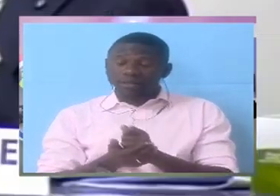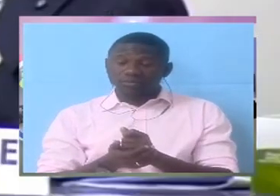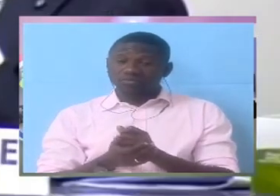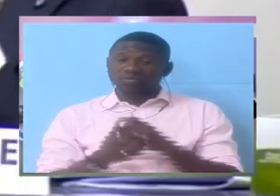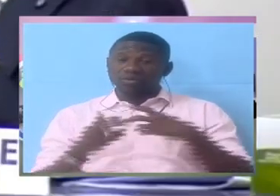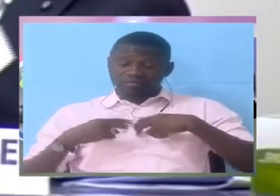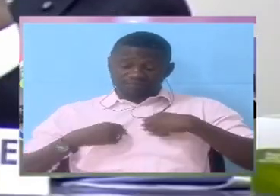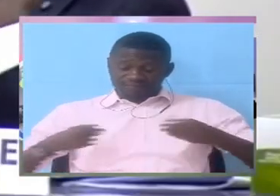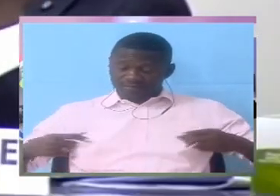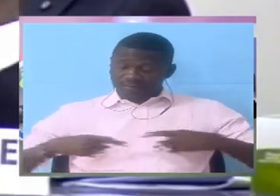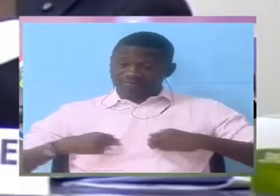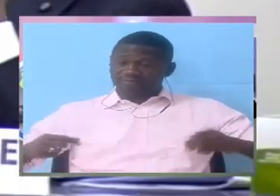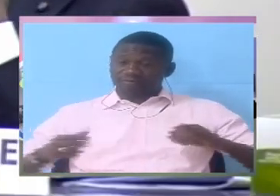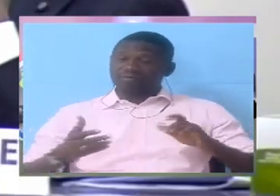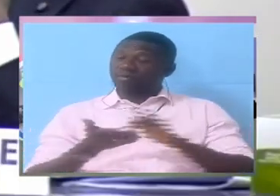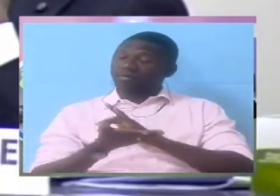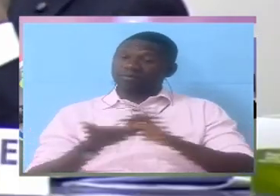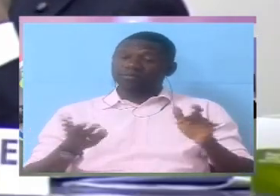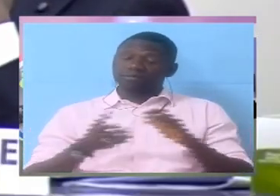Stripped? What do you mean by he was